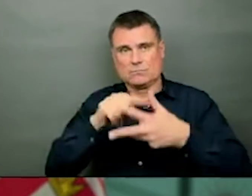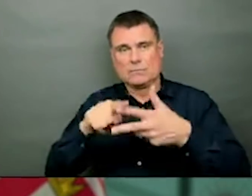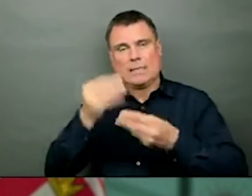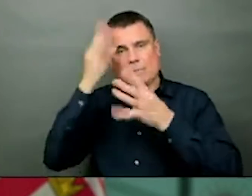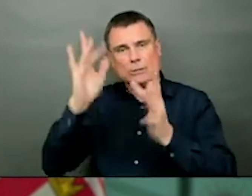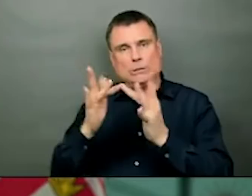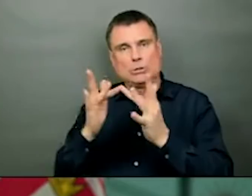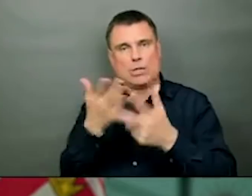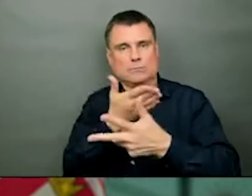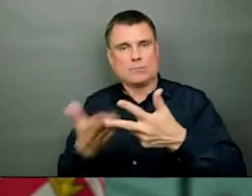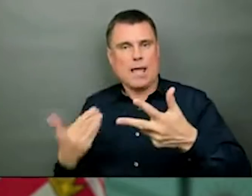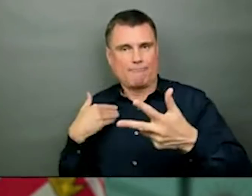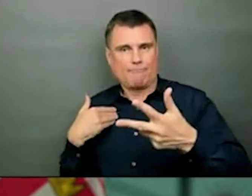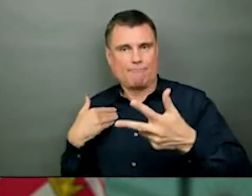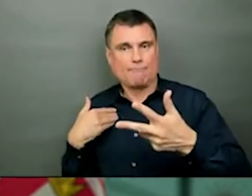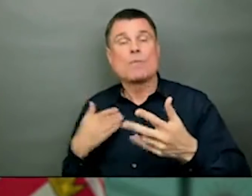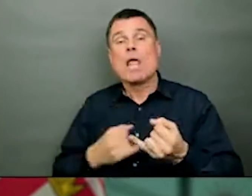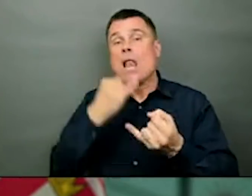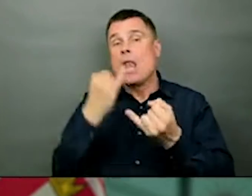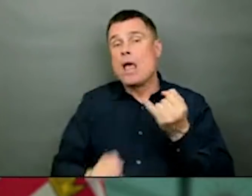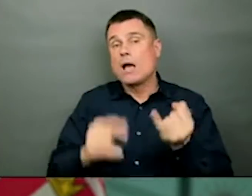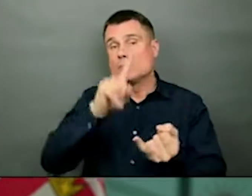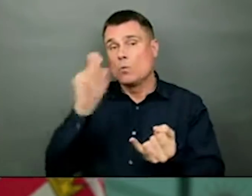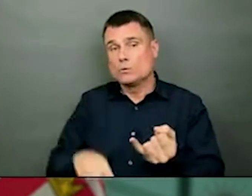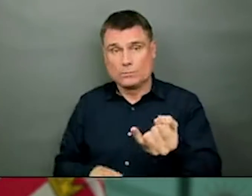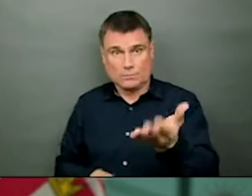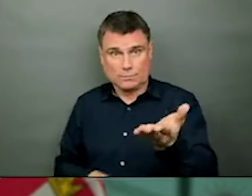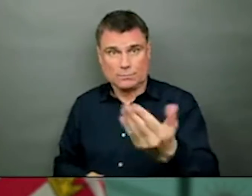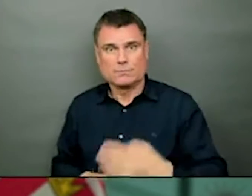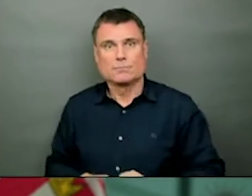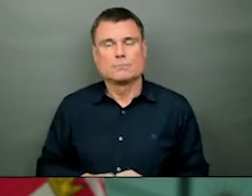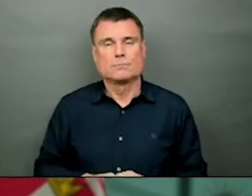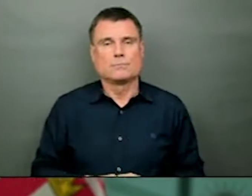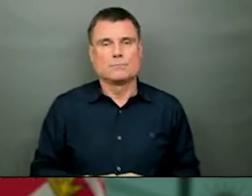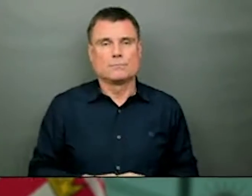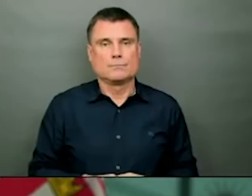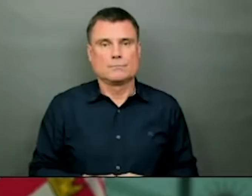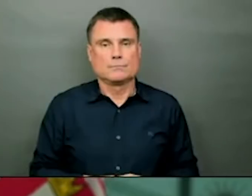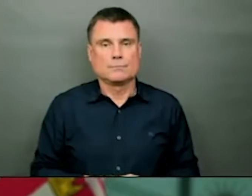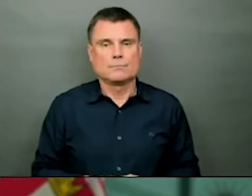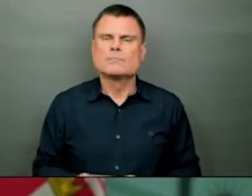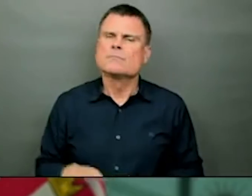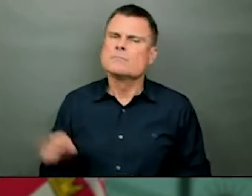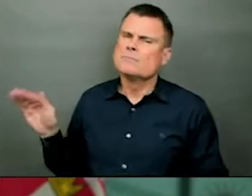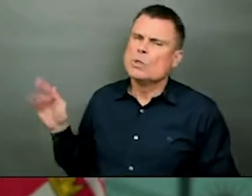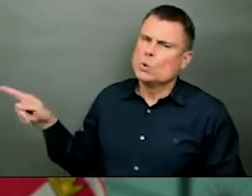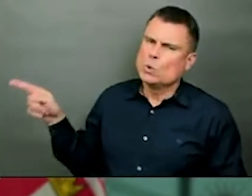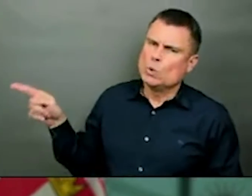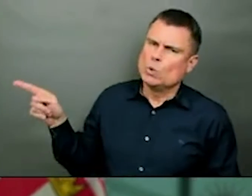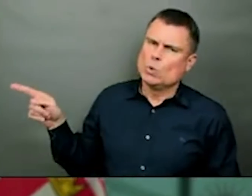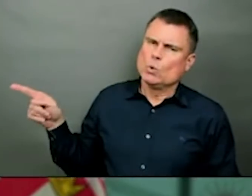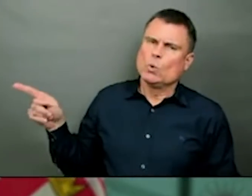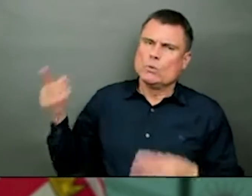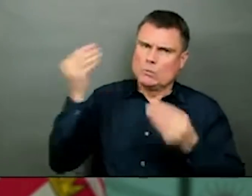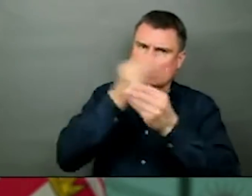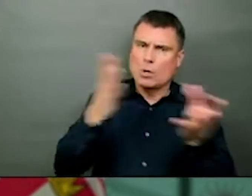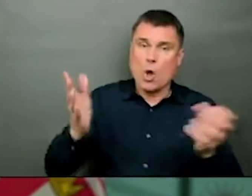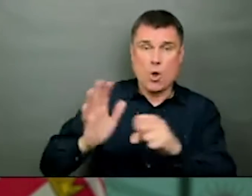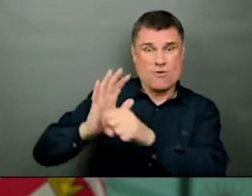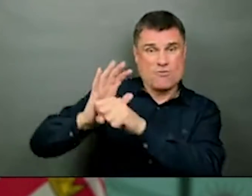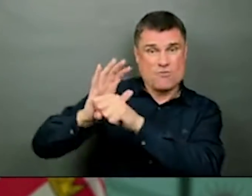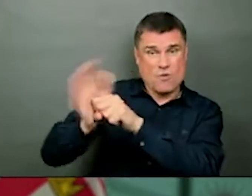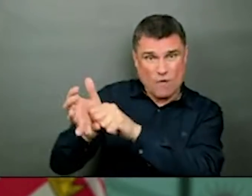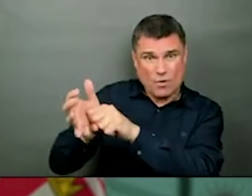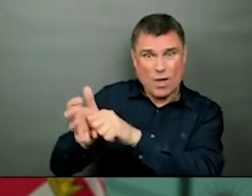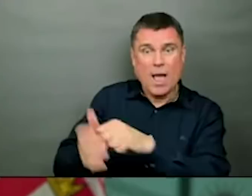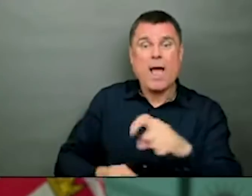much. Dr. Gustafson, you mentioned we don't need to do anything differently when it comes to preventing the transmission of the variants. But are you changing